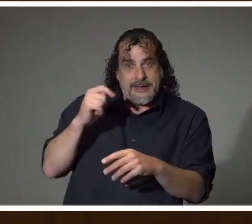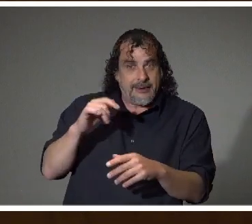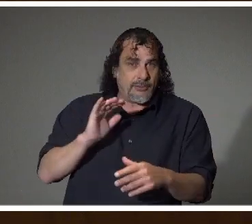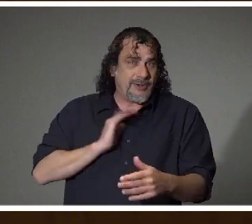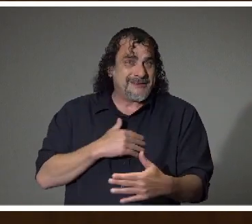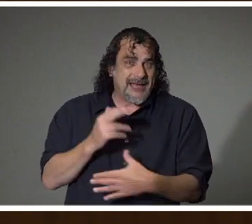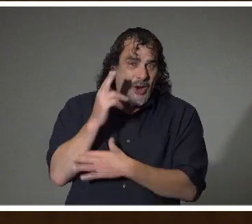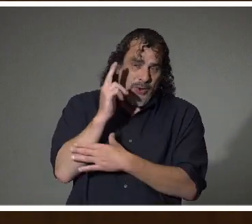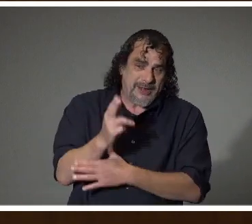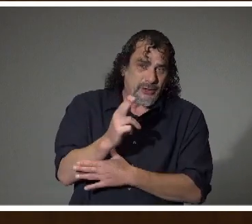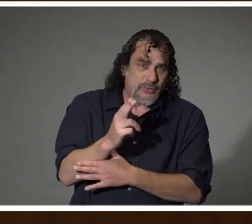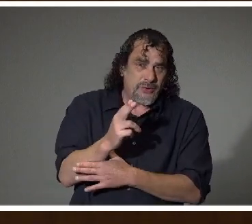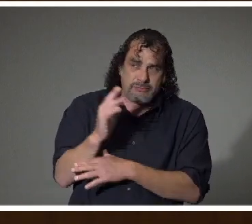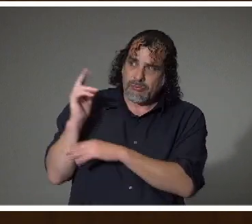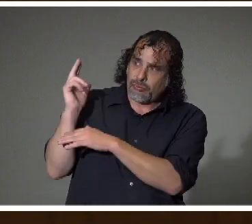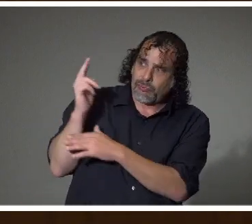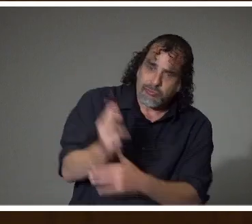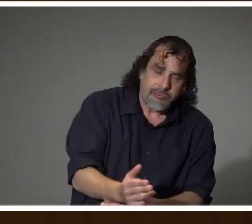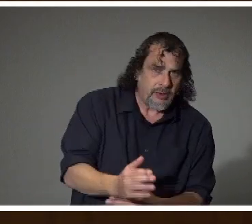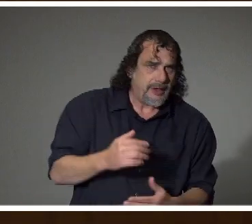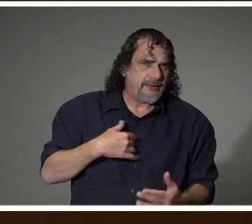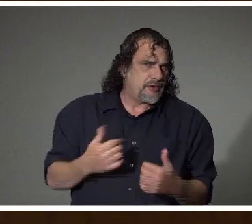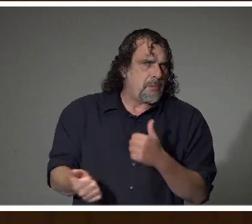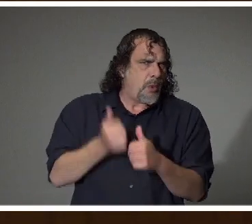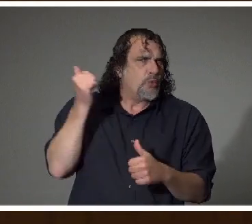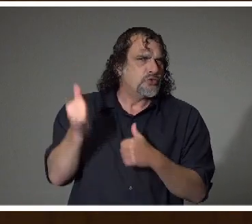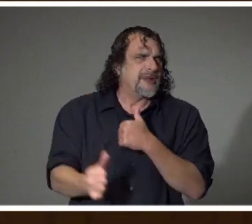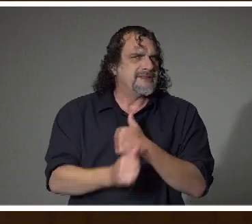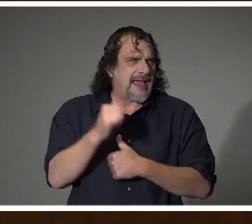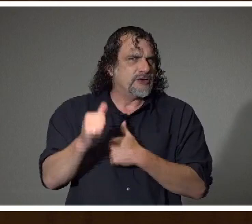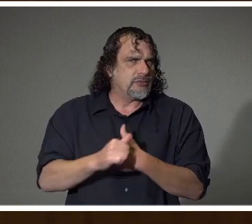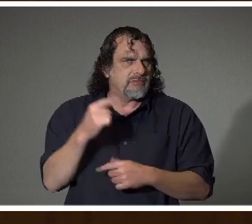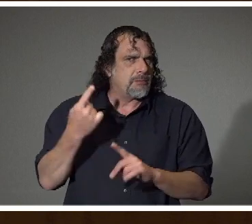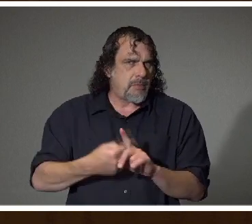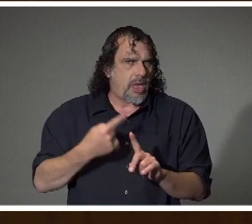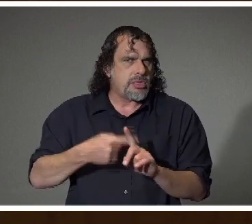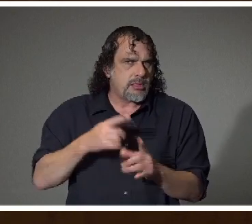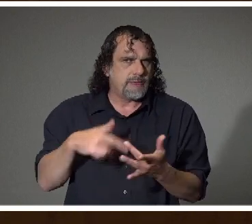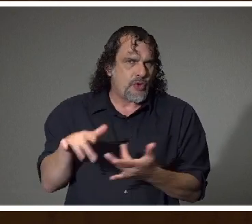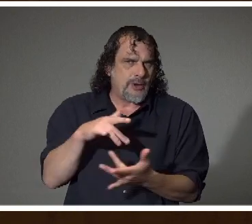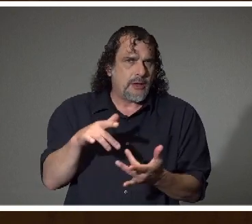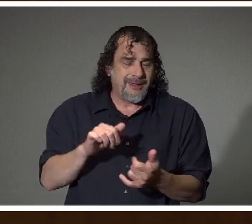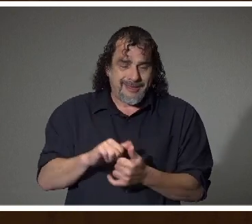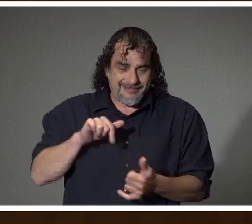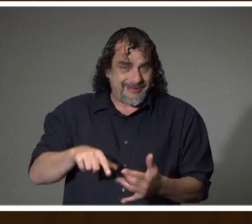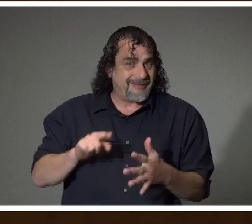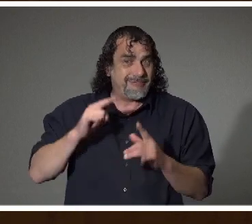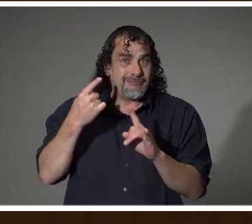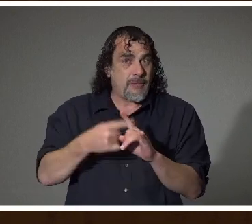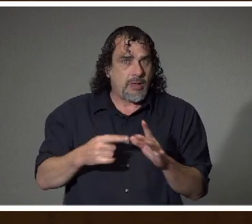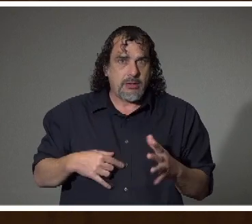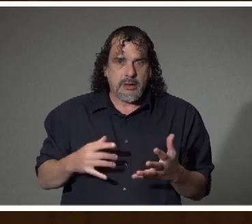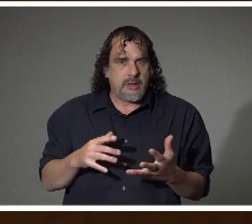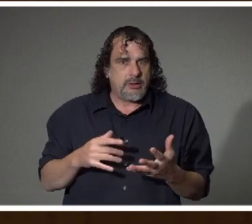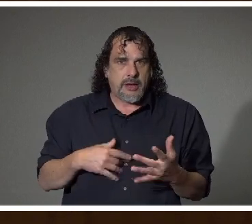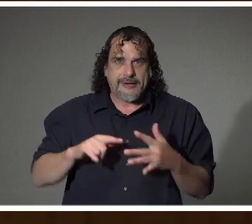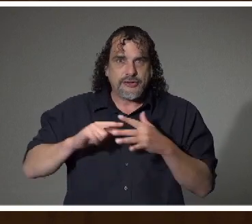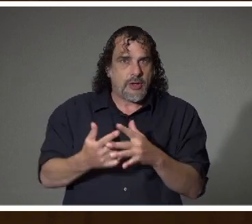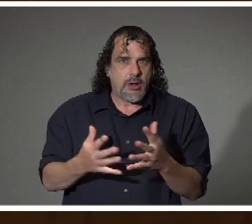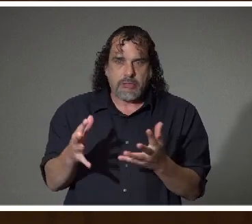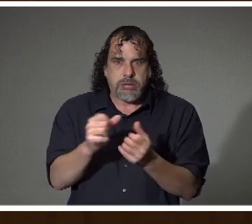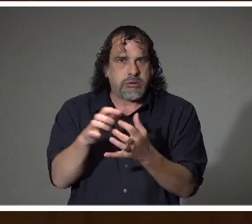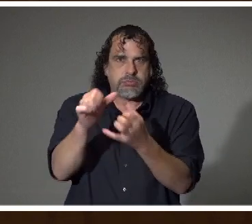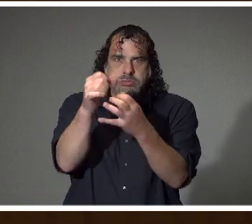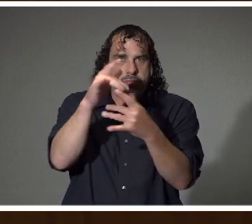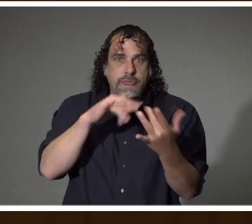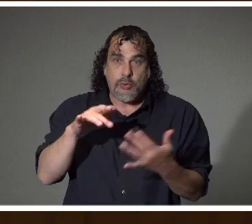been our most dangerous month of the year, and this month has started out rather as dangerous or more so than